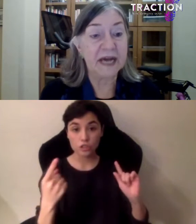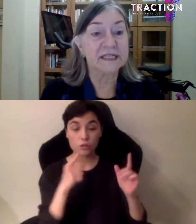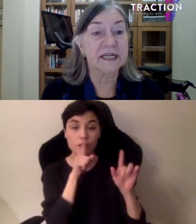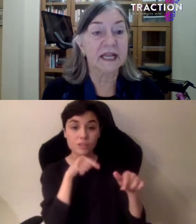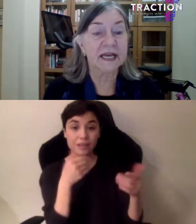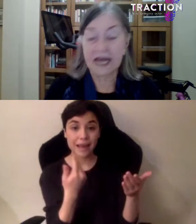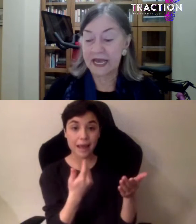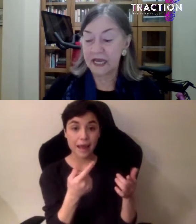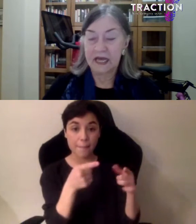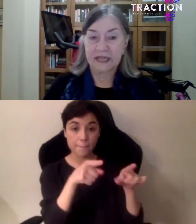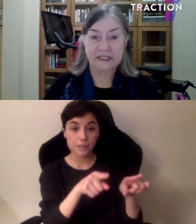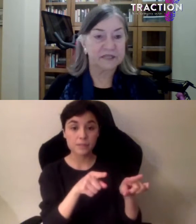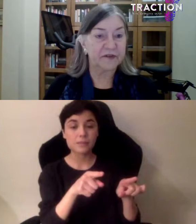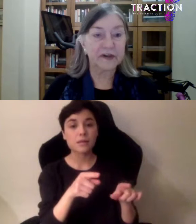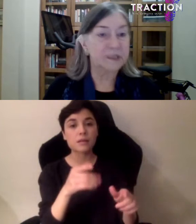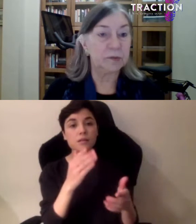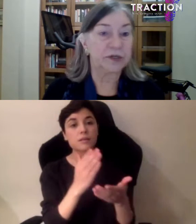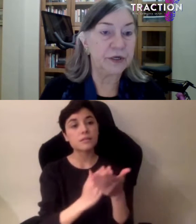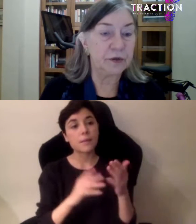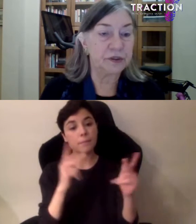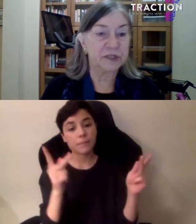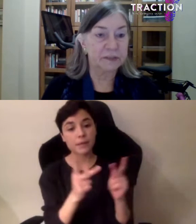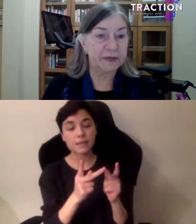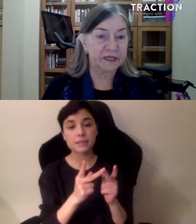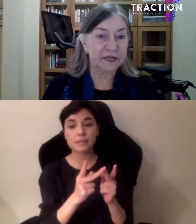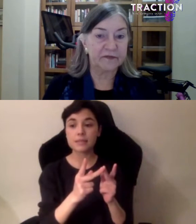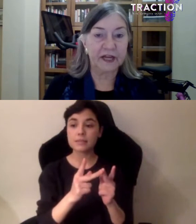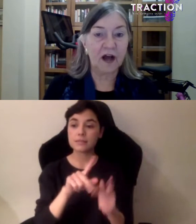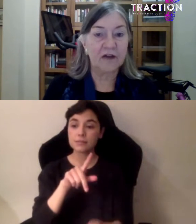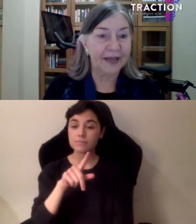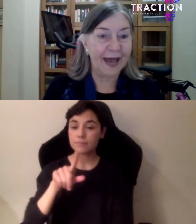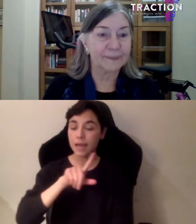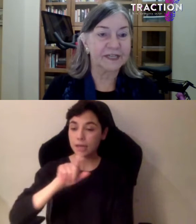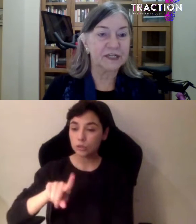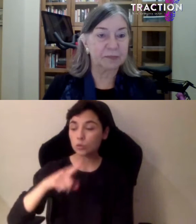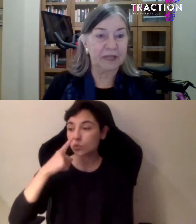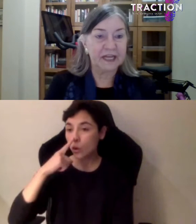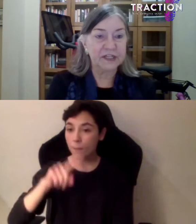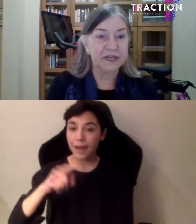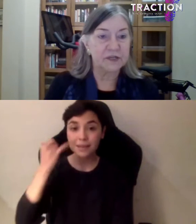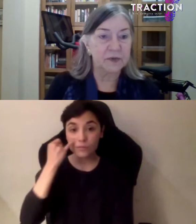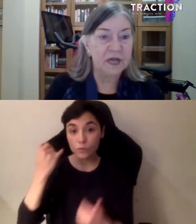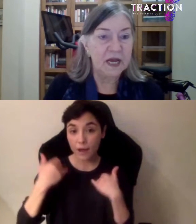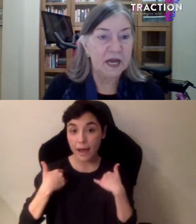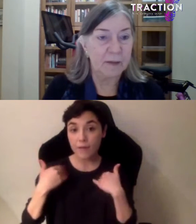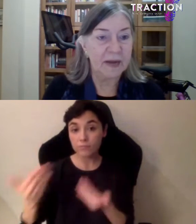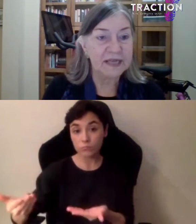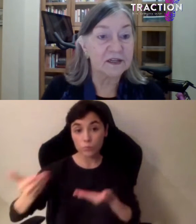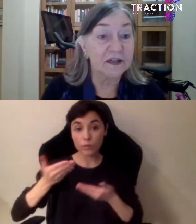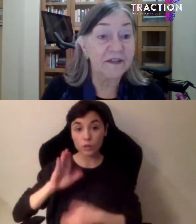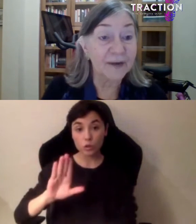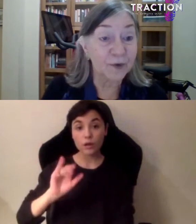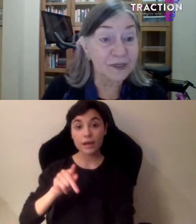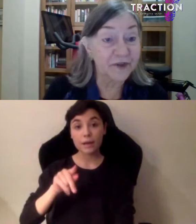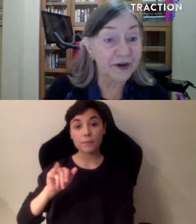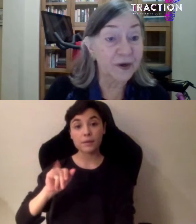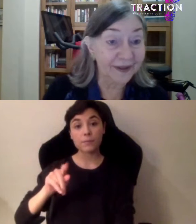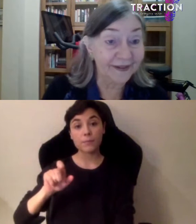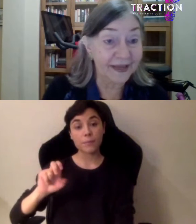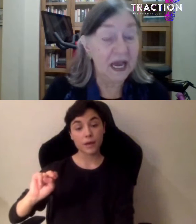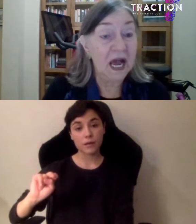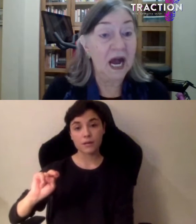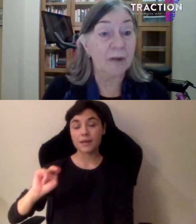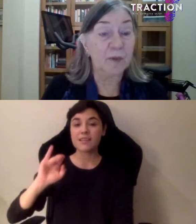an EpiPen is it's very simple to use. You just basically flick off the caps and just plunge it into a muscle, and that works